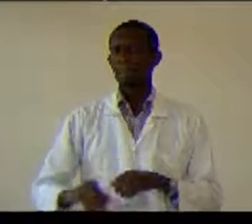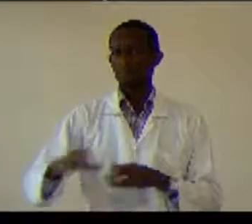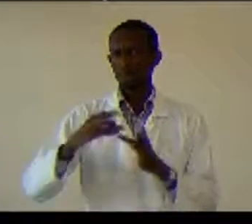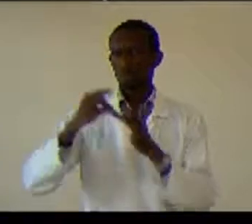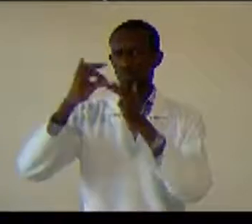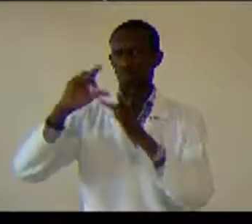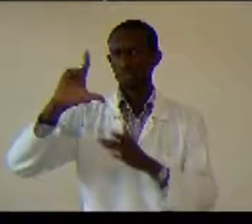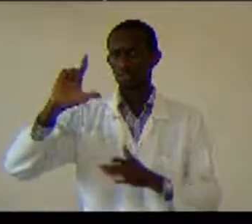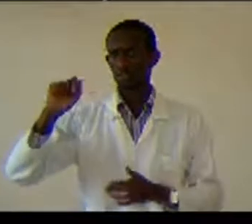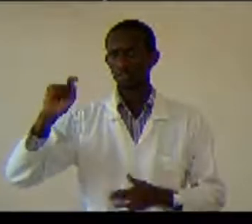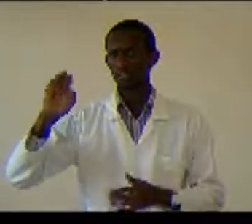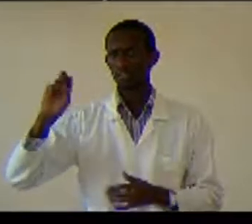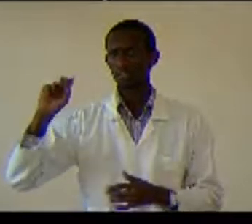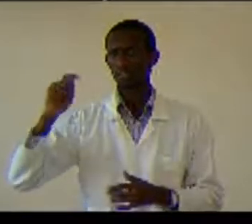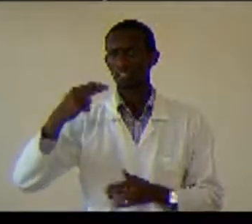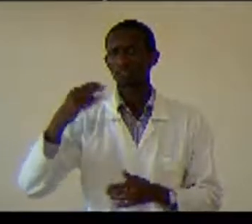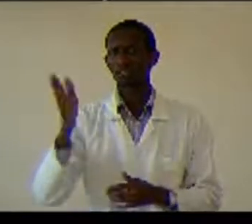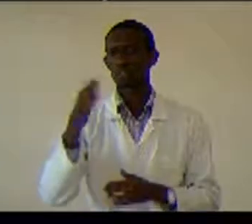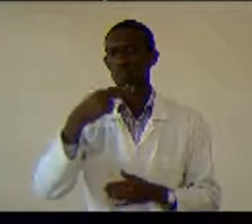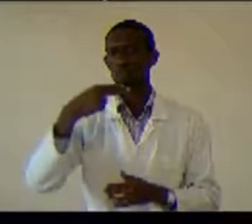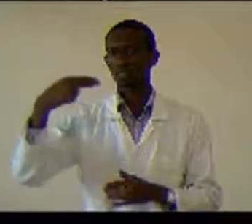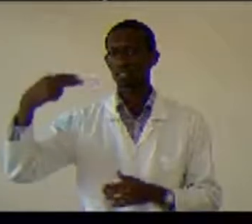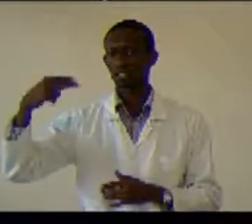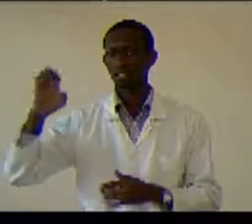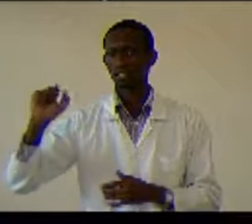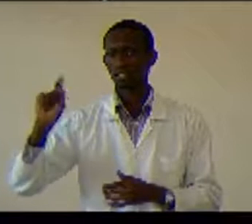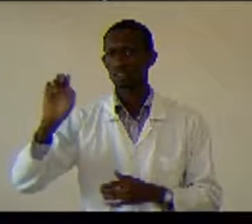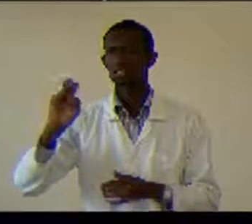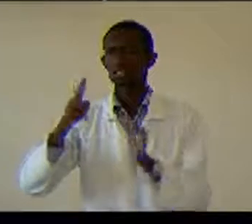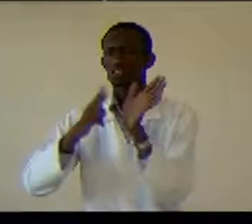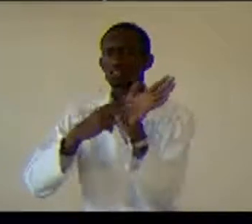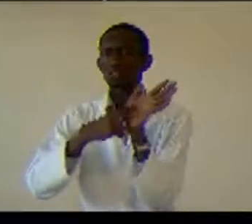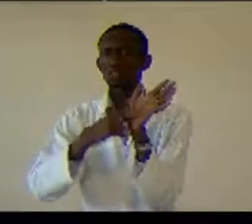of fusion of ice is equal to